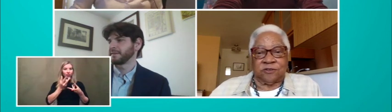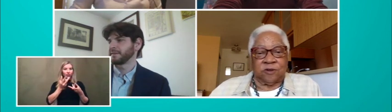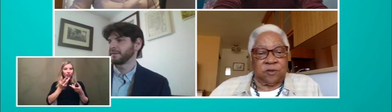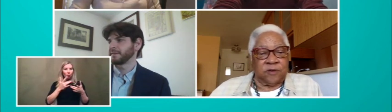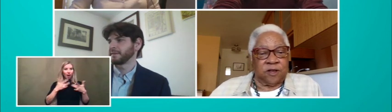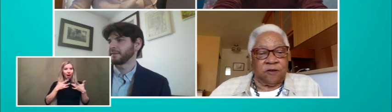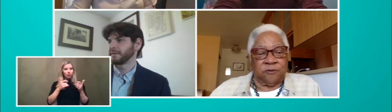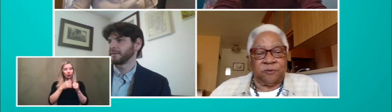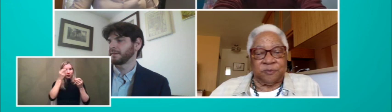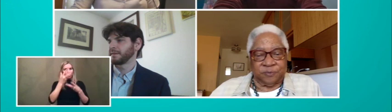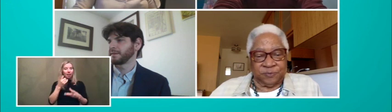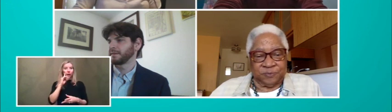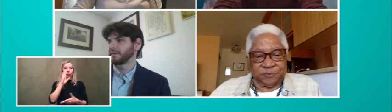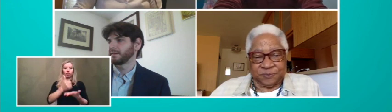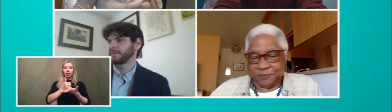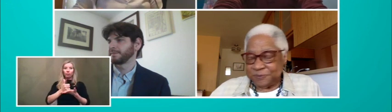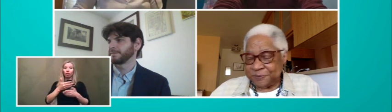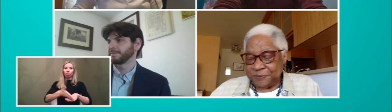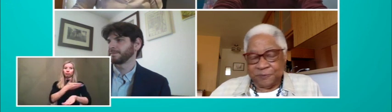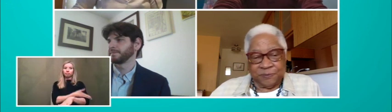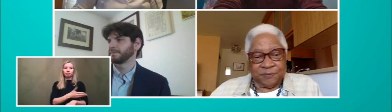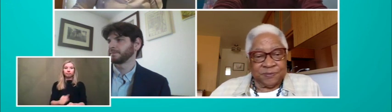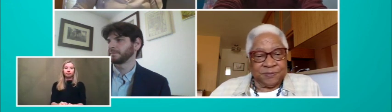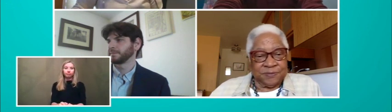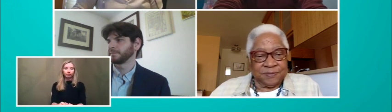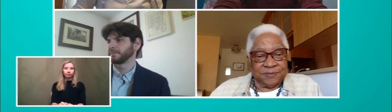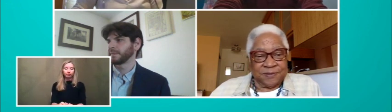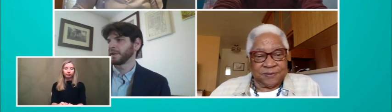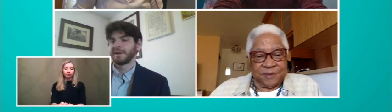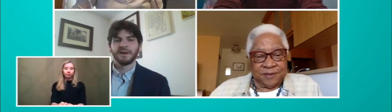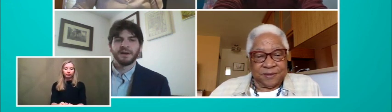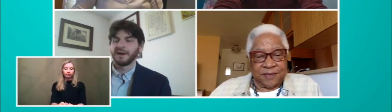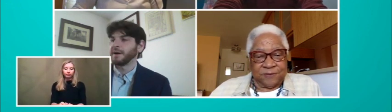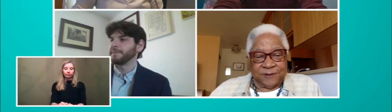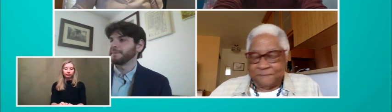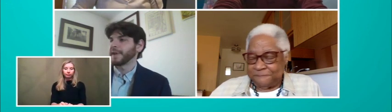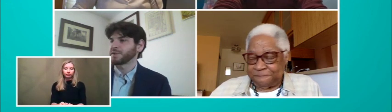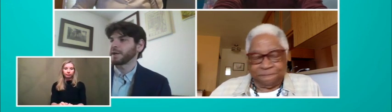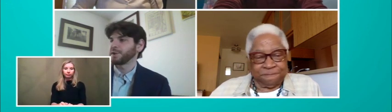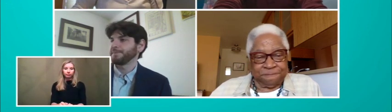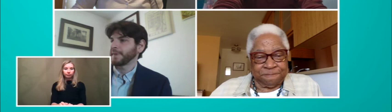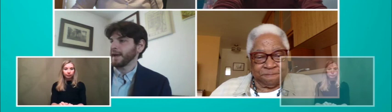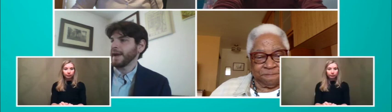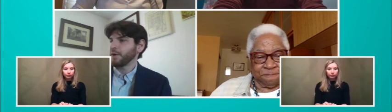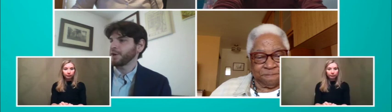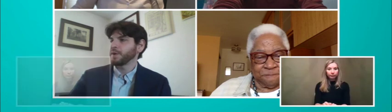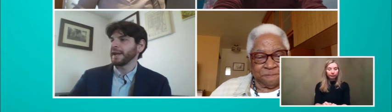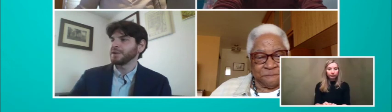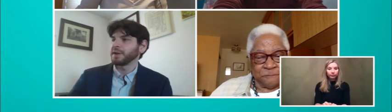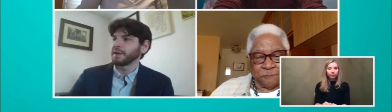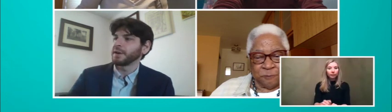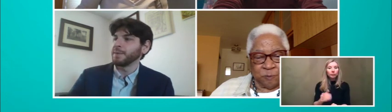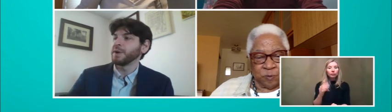think is going to be very helpful henry next question how